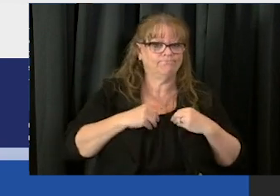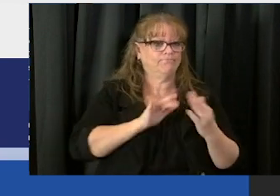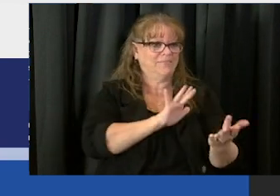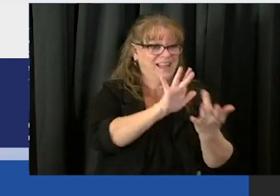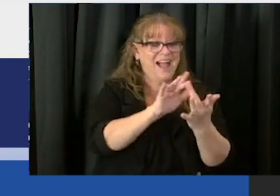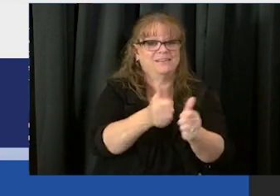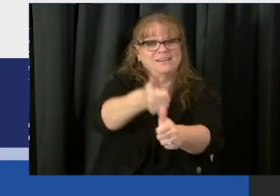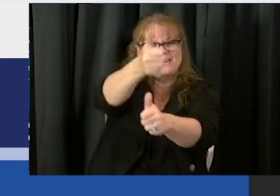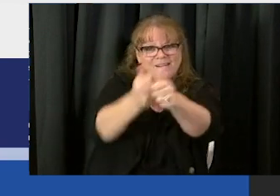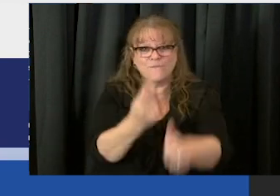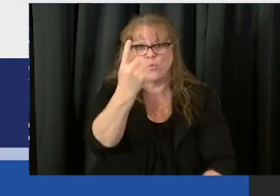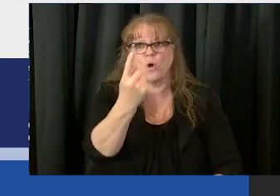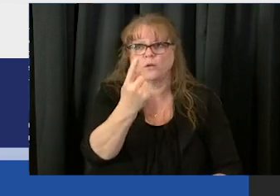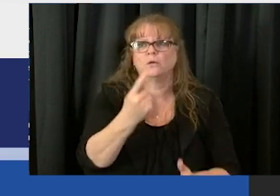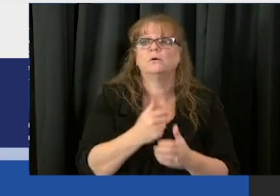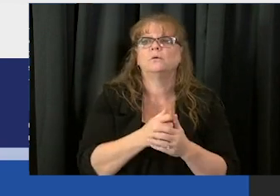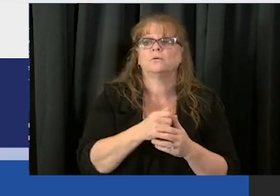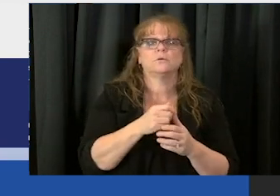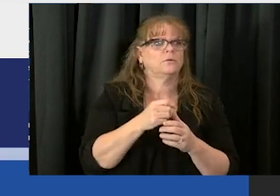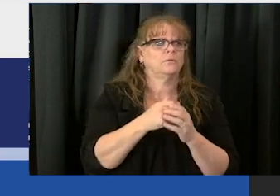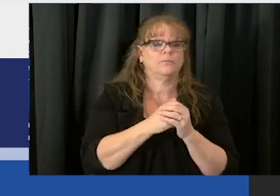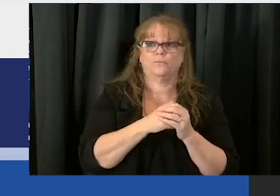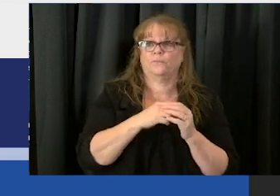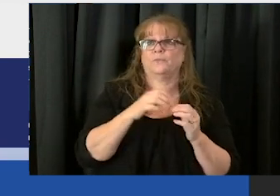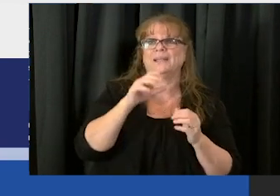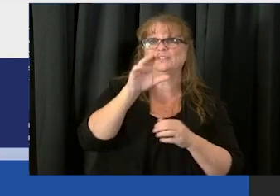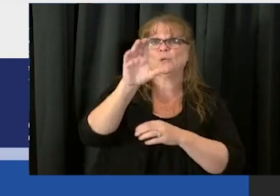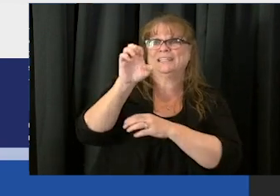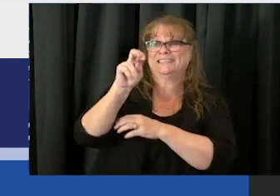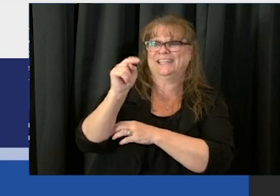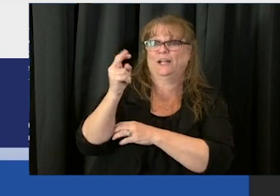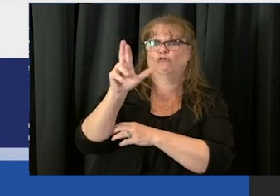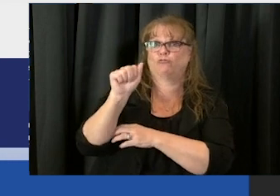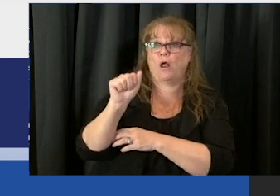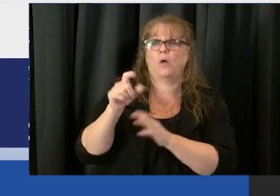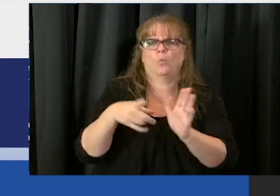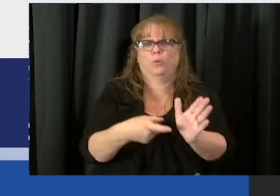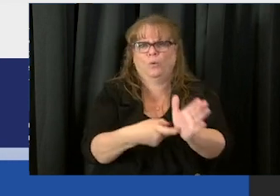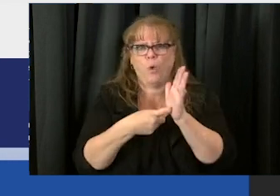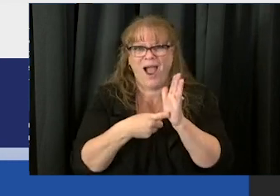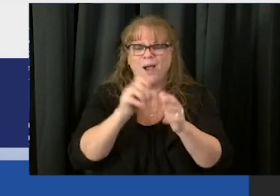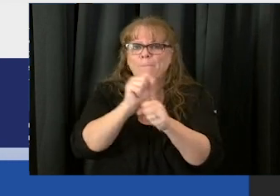don't accommodate walk-ins. I think